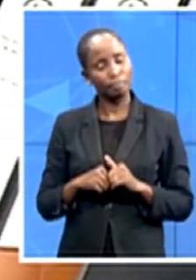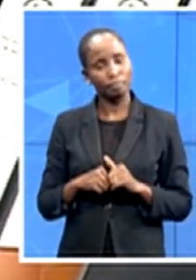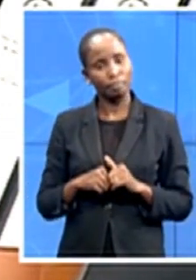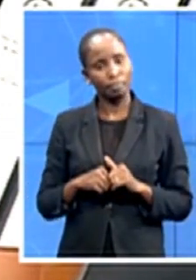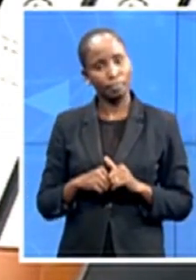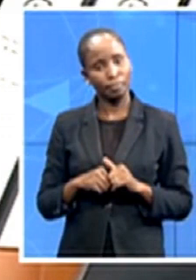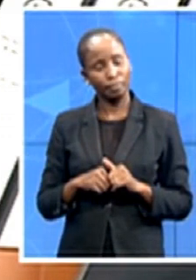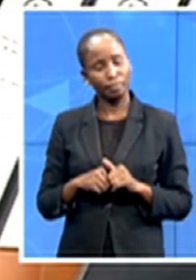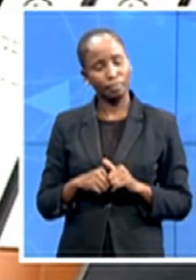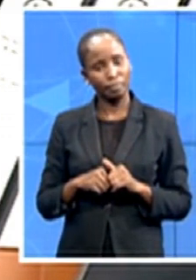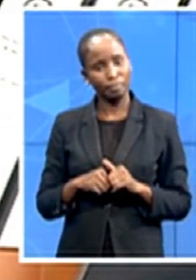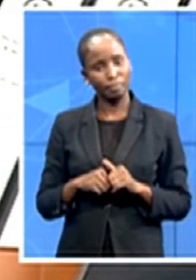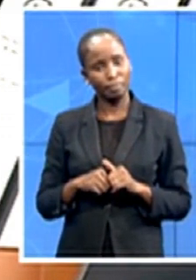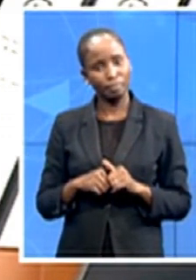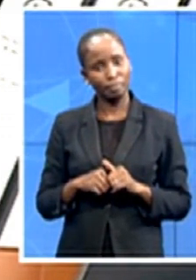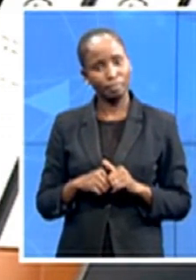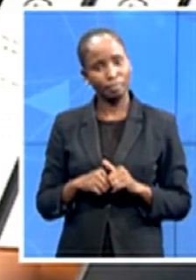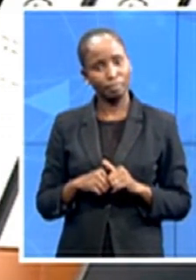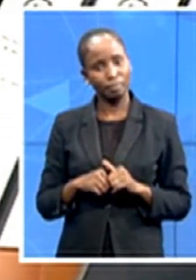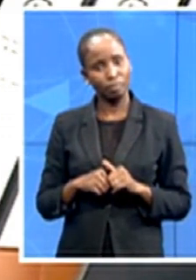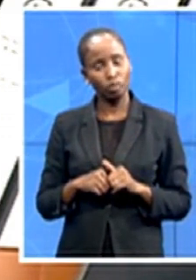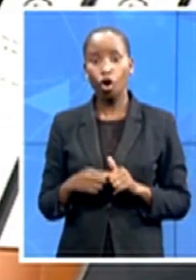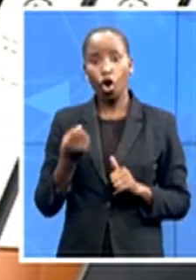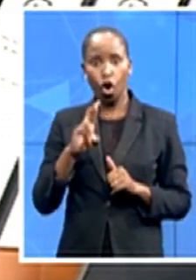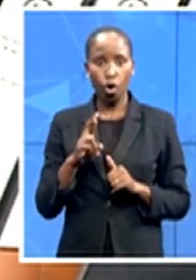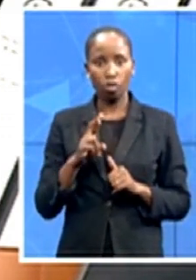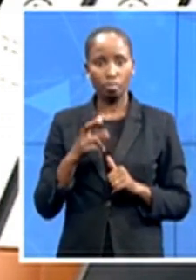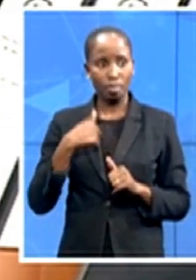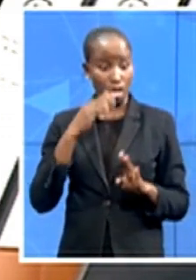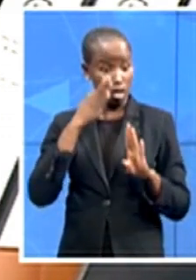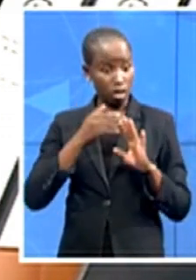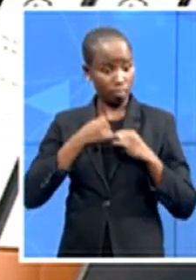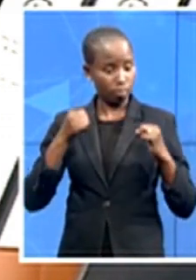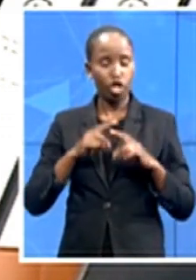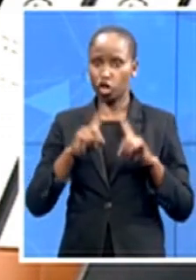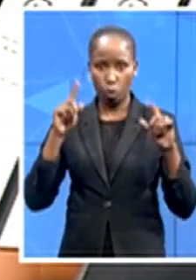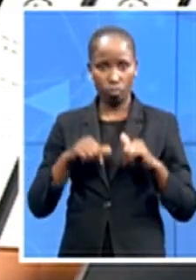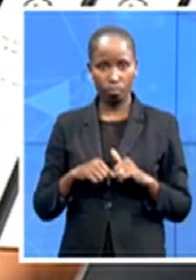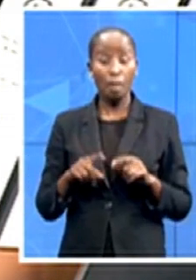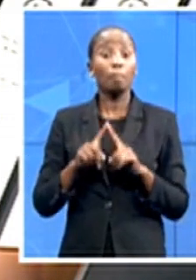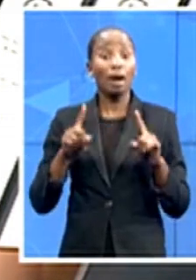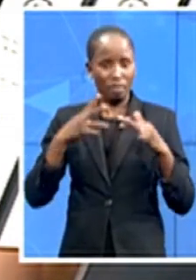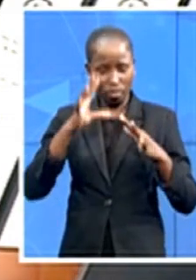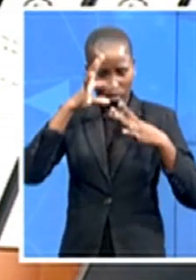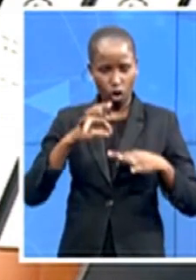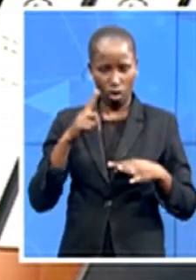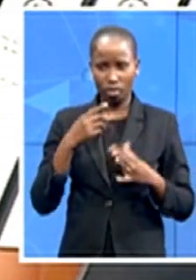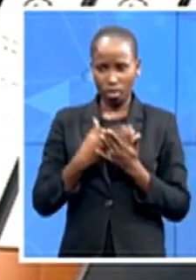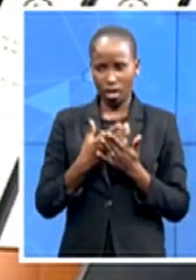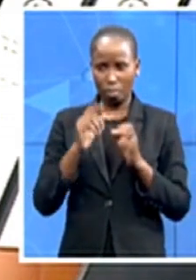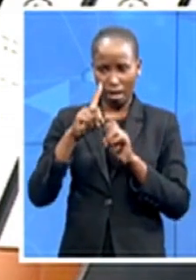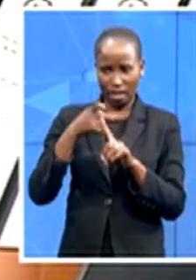or not to be confrontational, but to work with others in the executive to